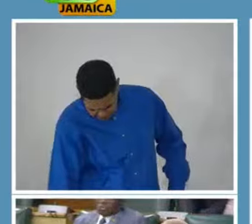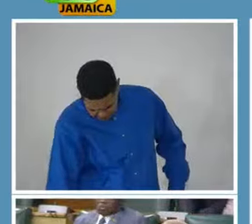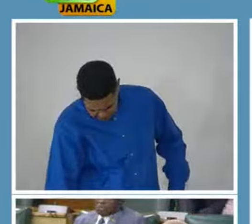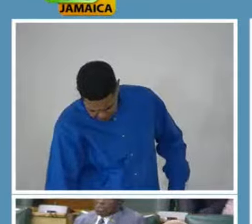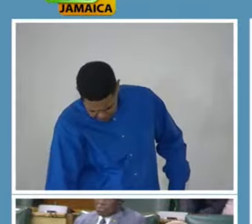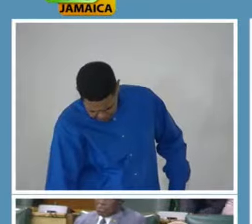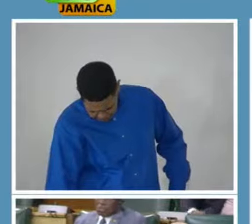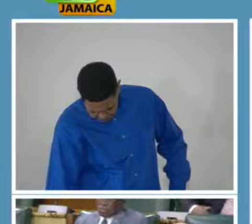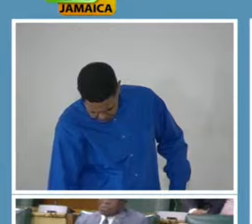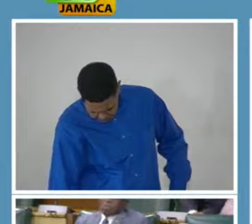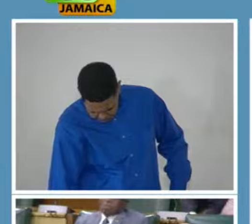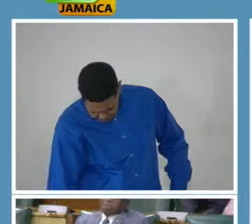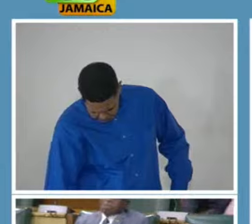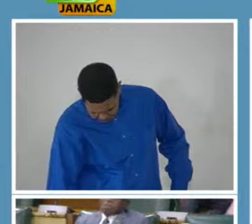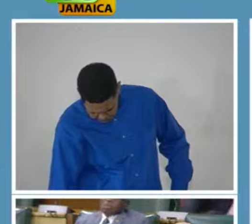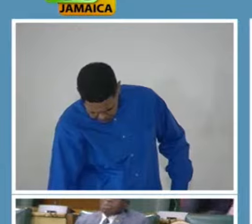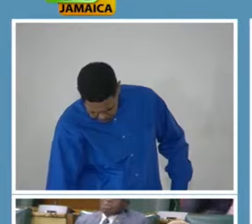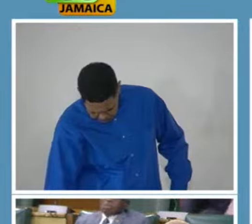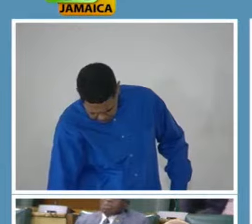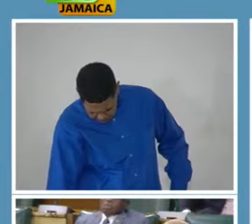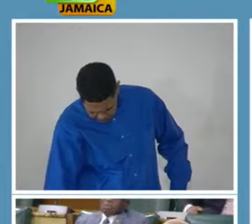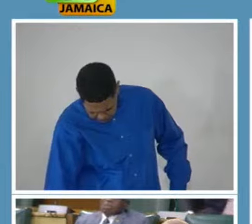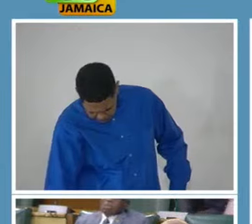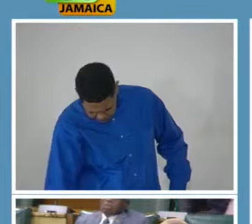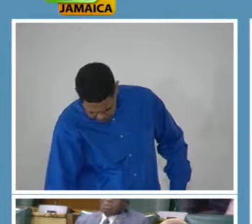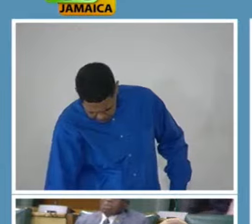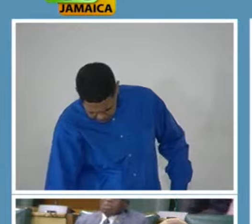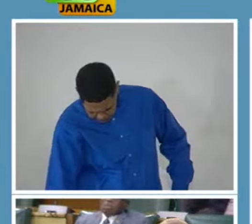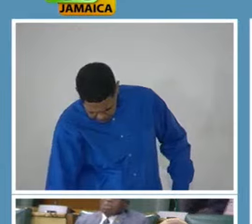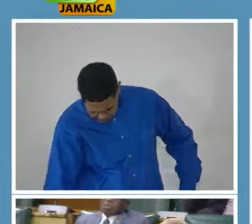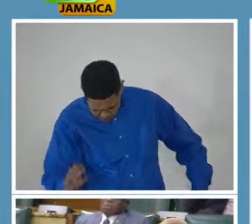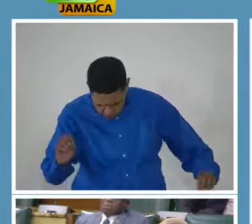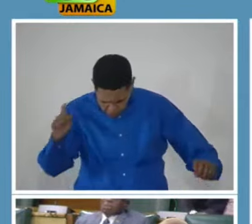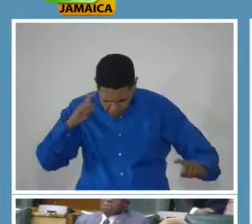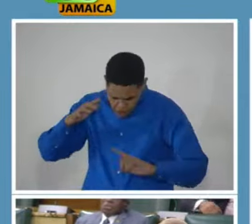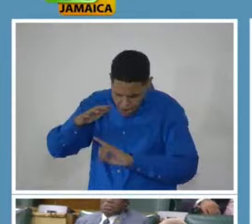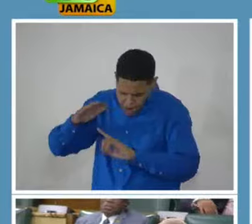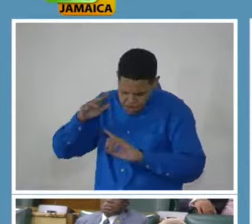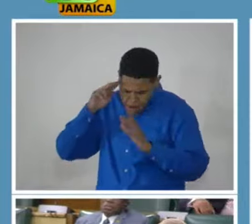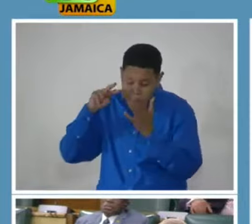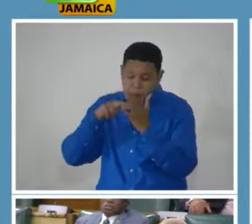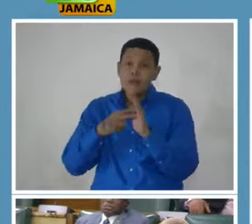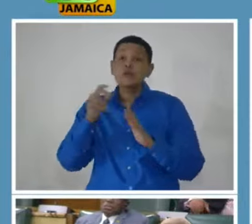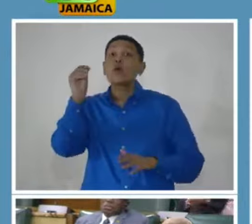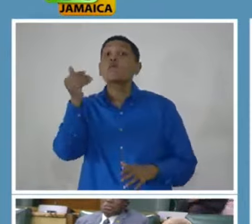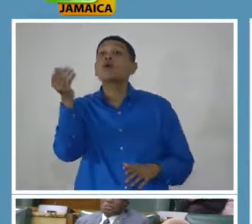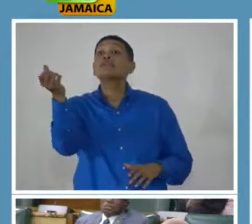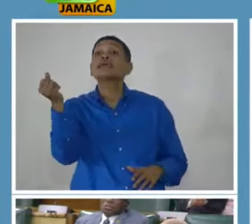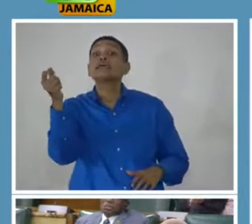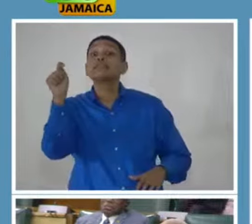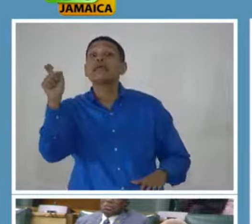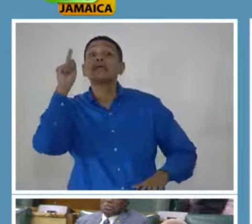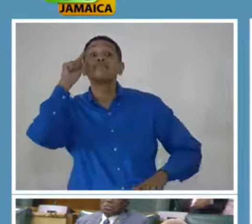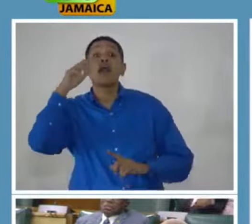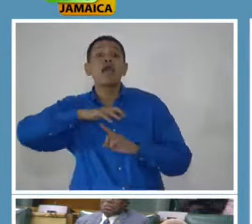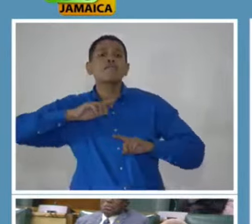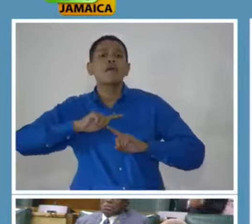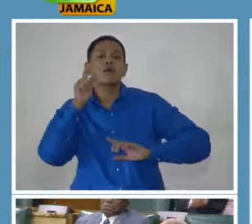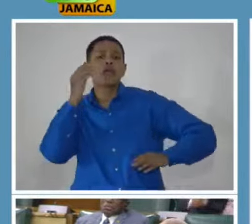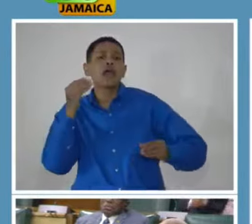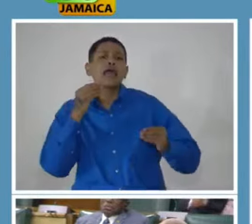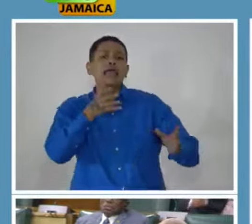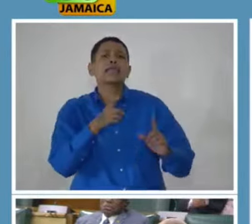for environmental purposes. So we have a levy collecting money in the name of the environment, but it is not